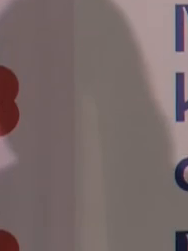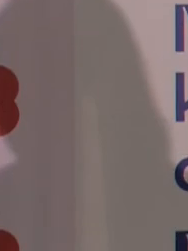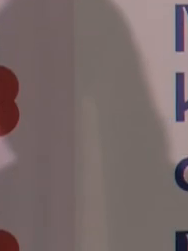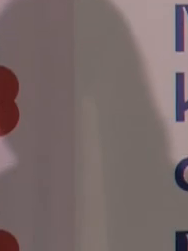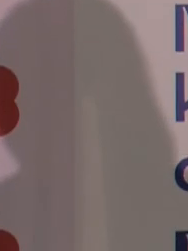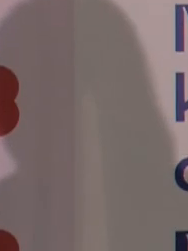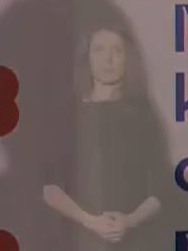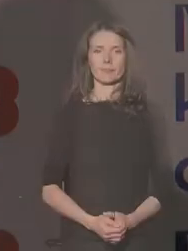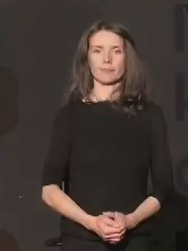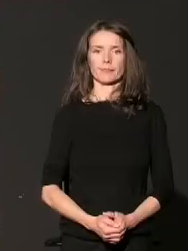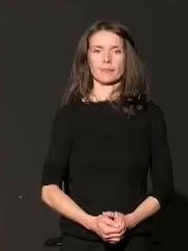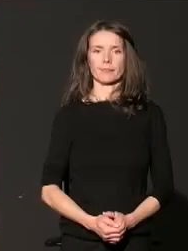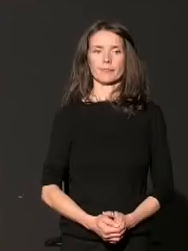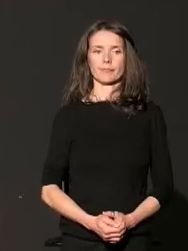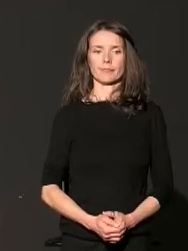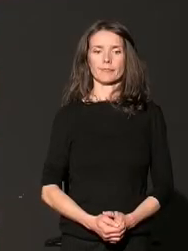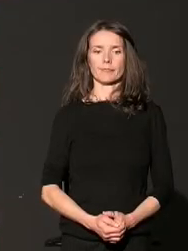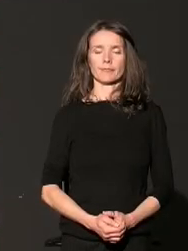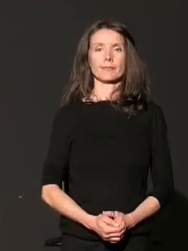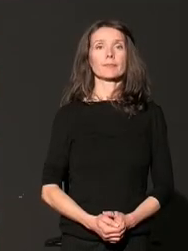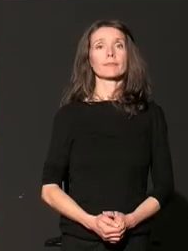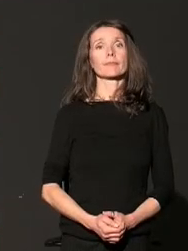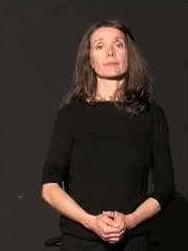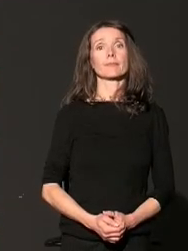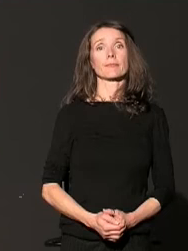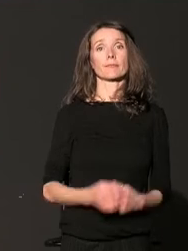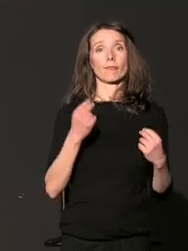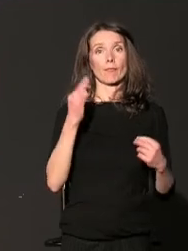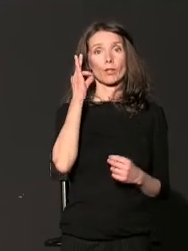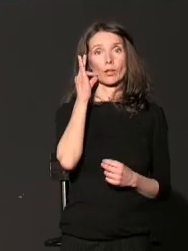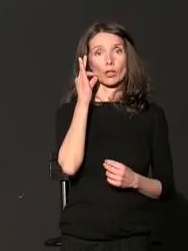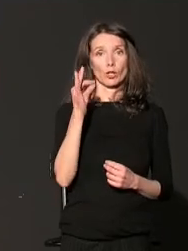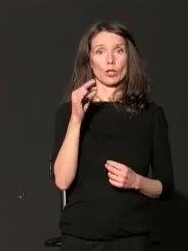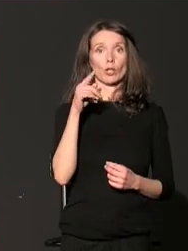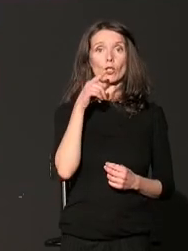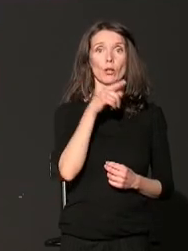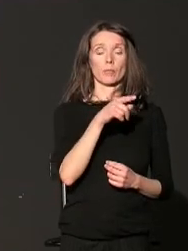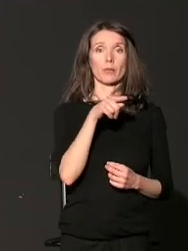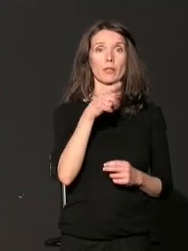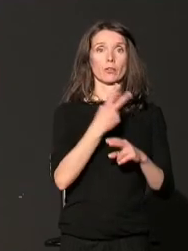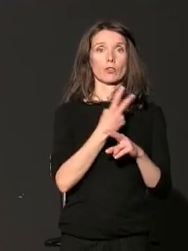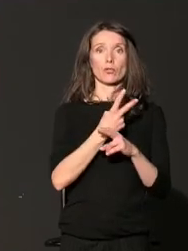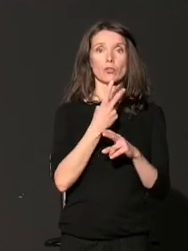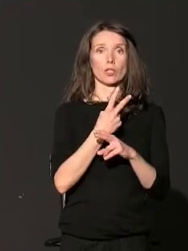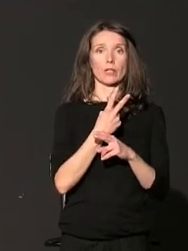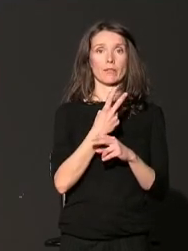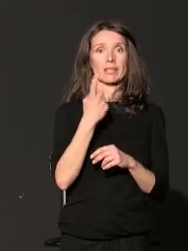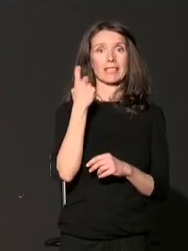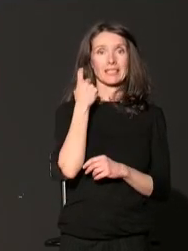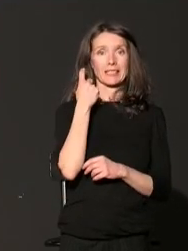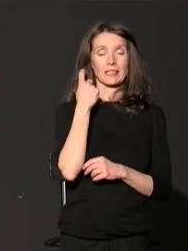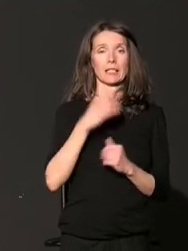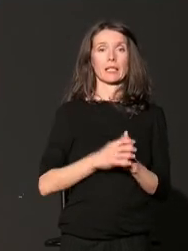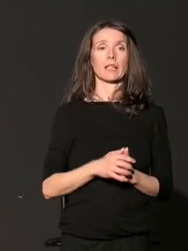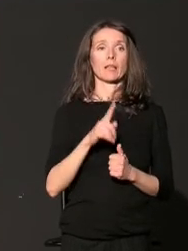Good morning, State Secretary Janic, Biljana, friends, guests, media, partners, businesses,